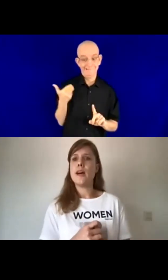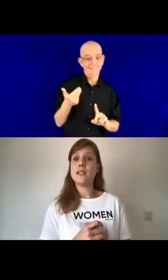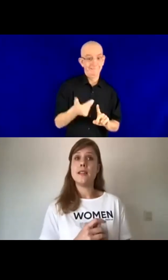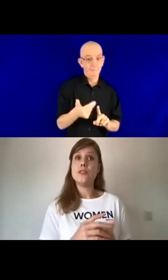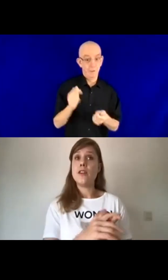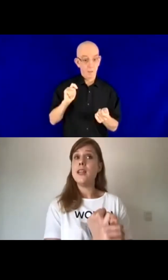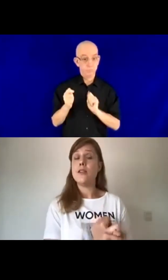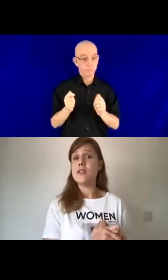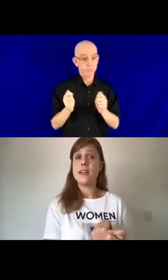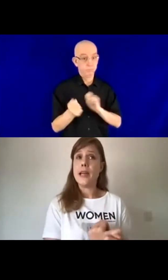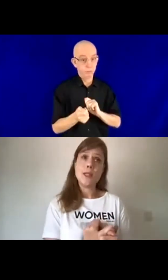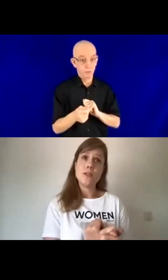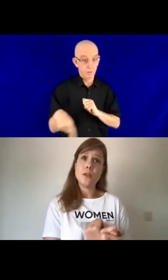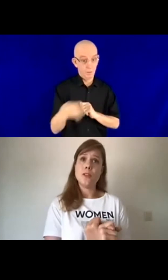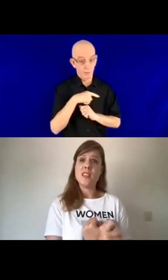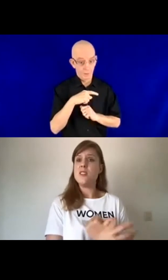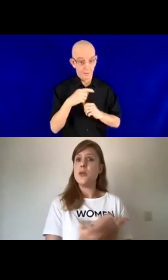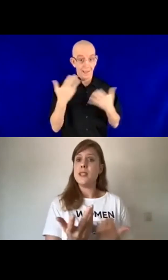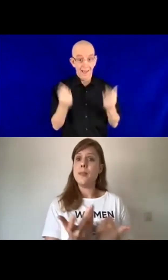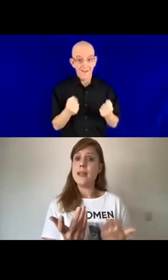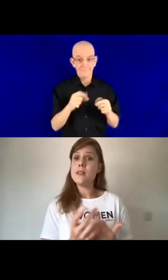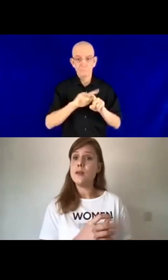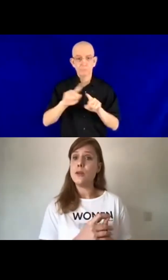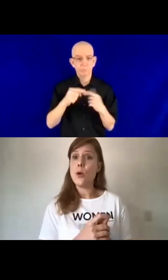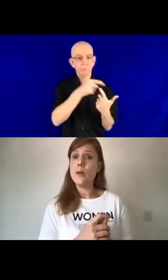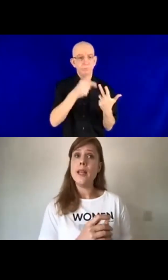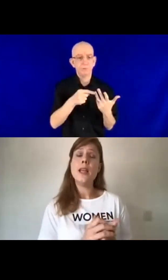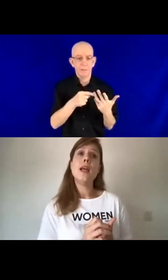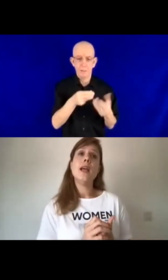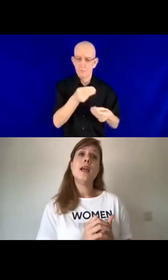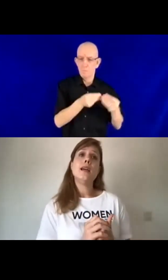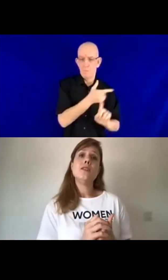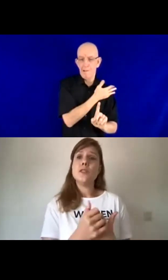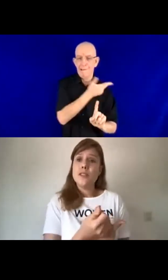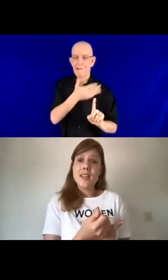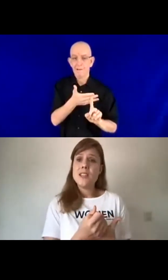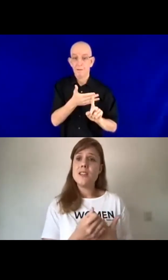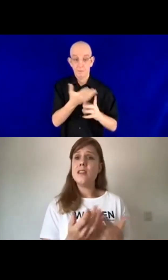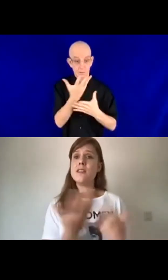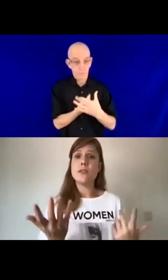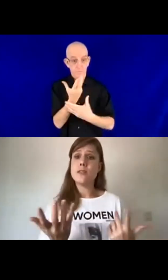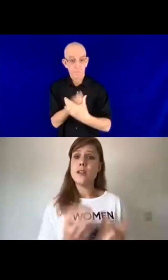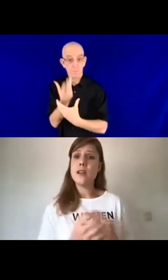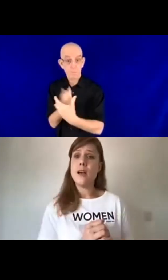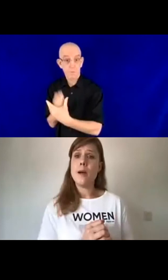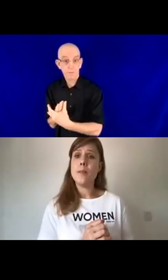the fact that training of sign language interpreters is not in place globally. Certification is